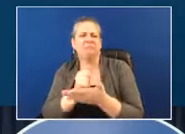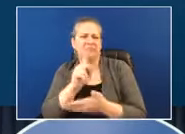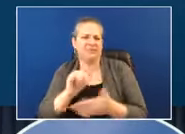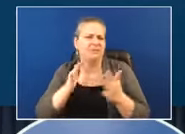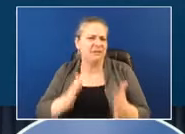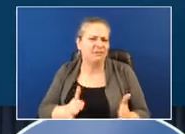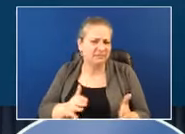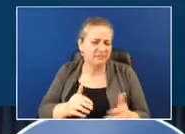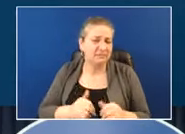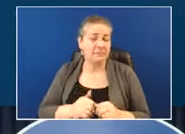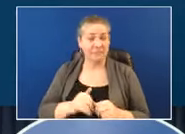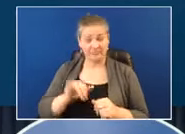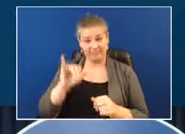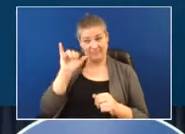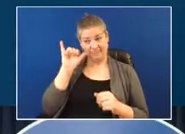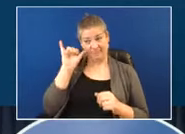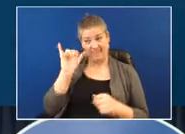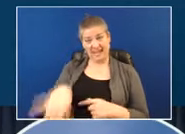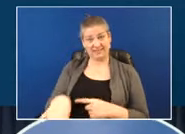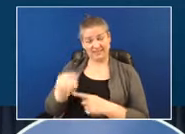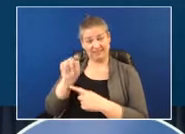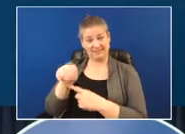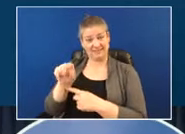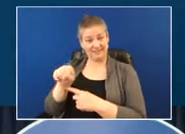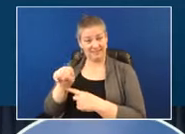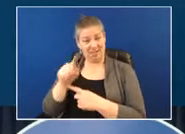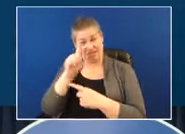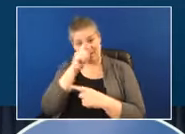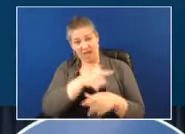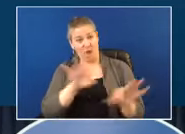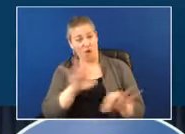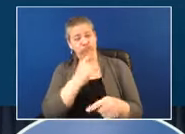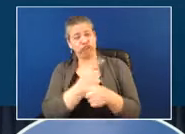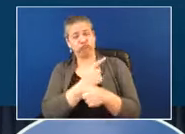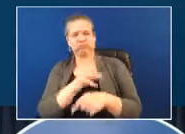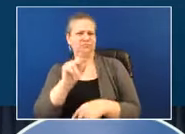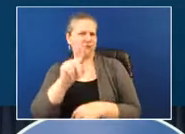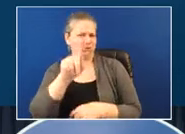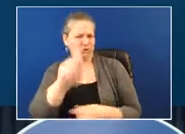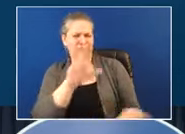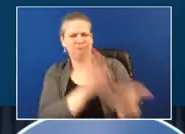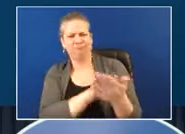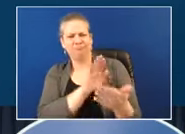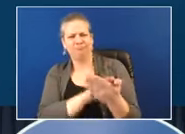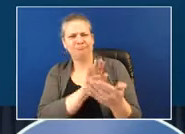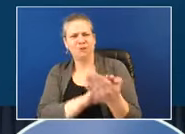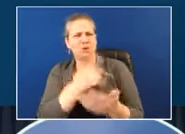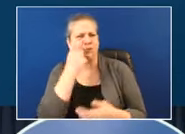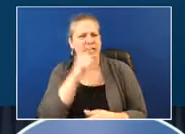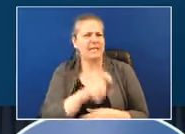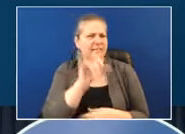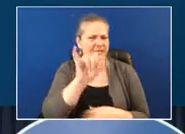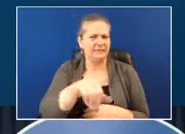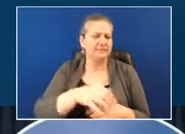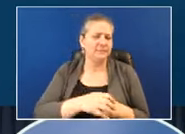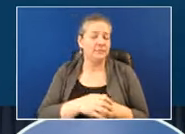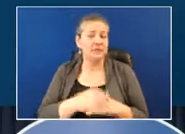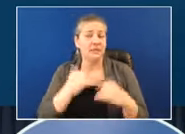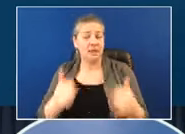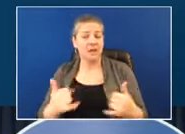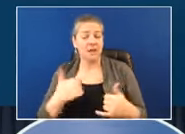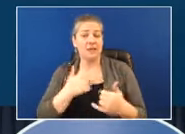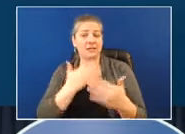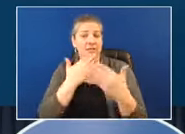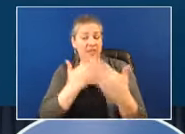That is not a task that should be seen as regular, but should be recognized as extraordinary. So today I say thank you to